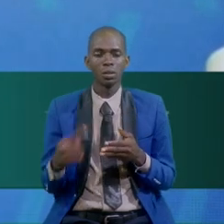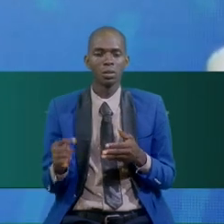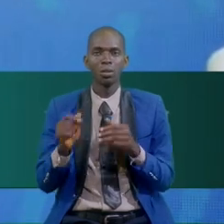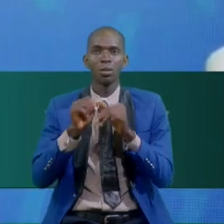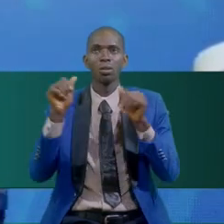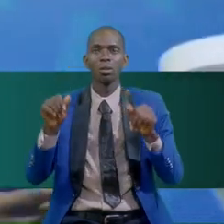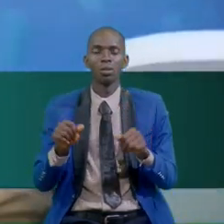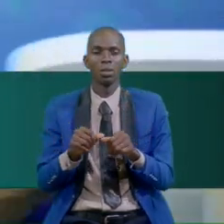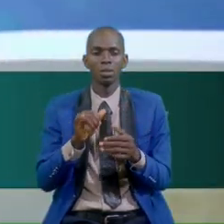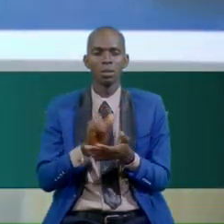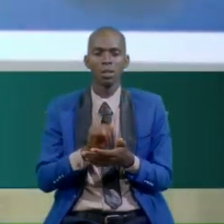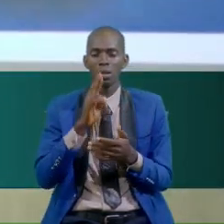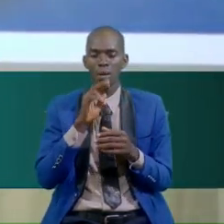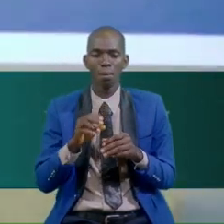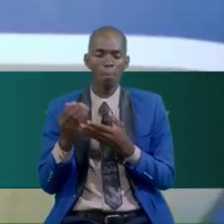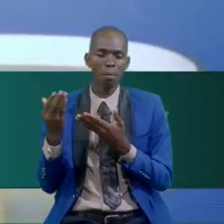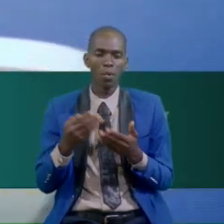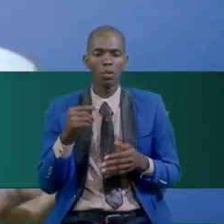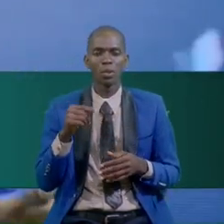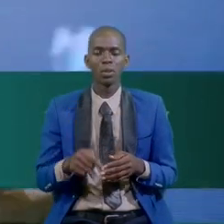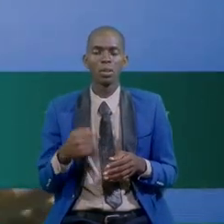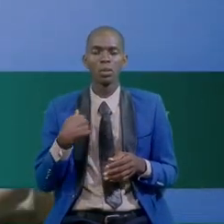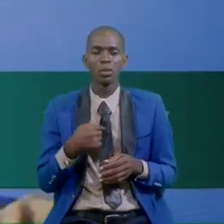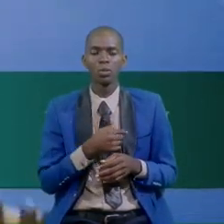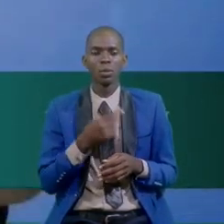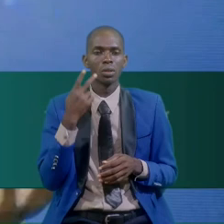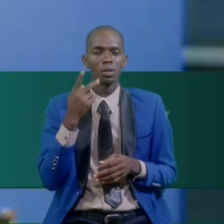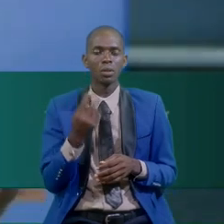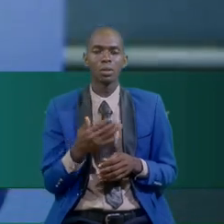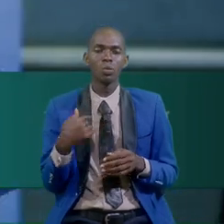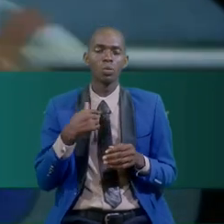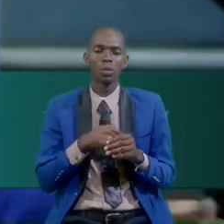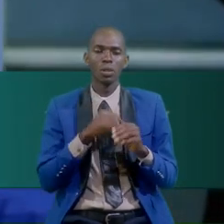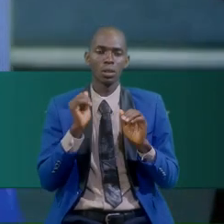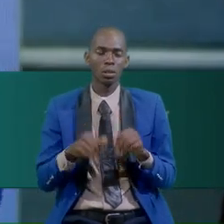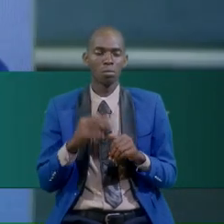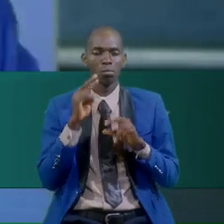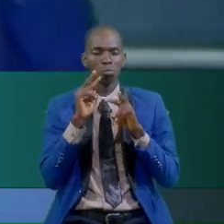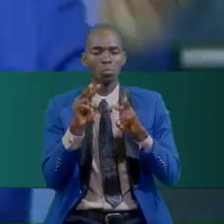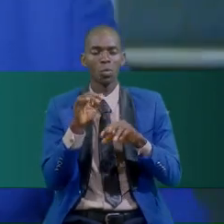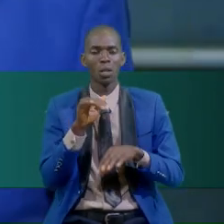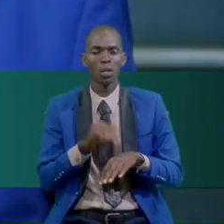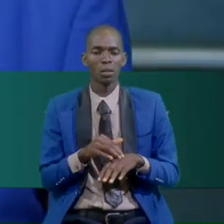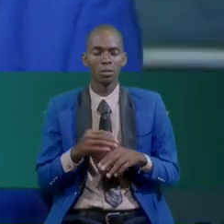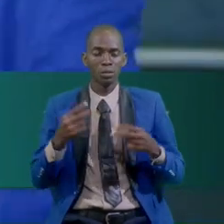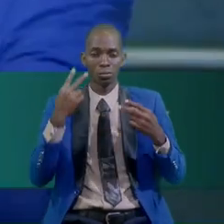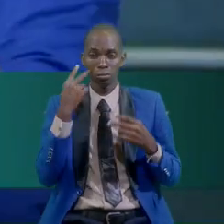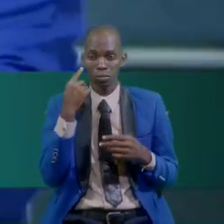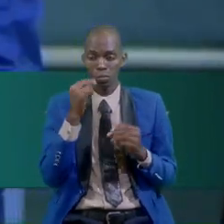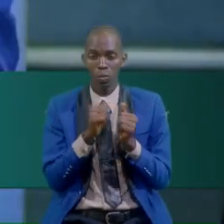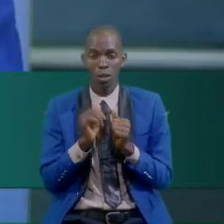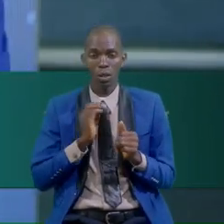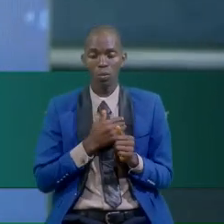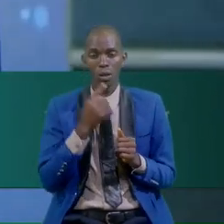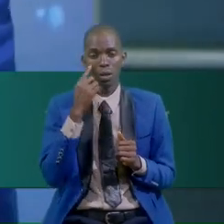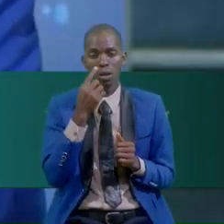down. And we'll see the things we can look at physically, naturally, with our natural eyes, and